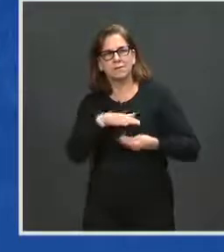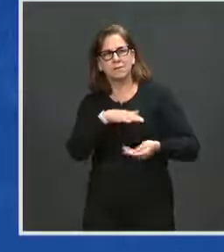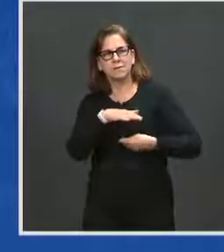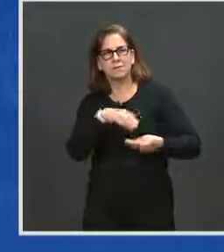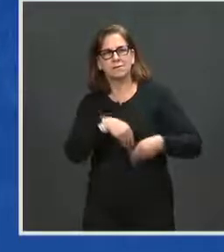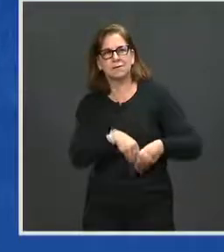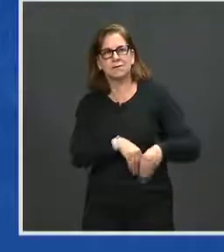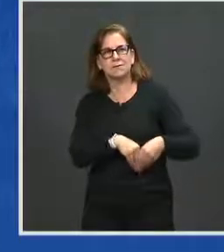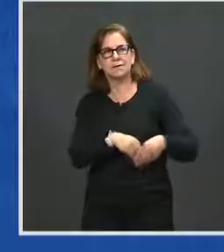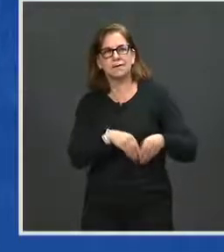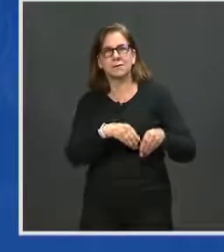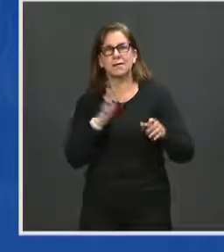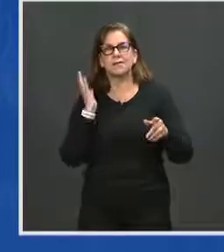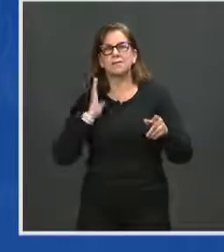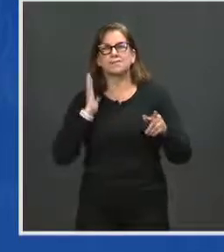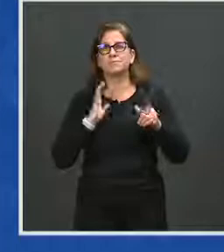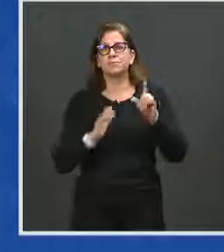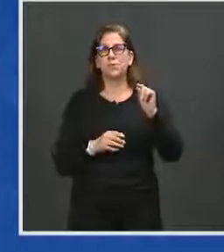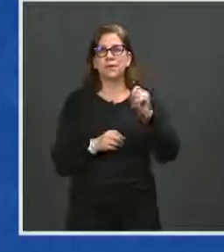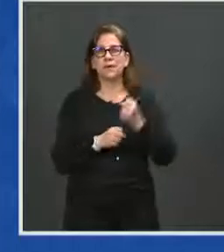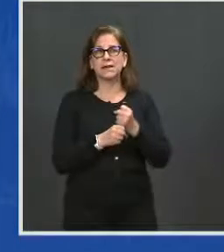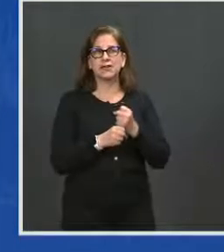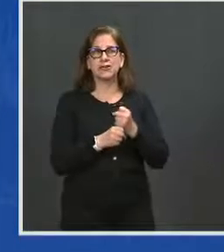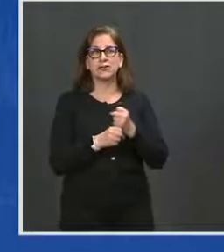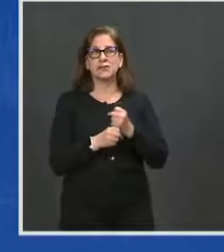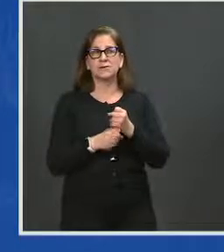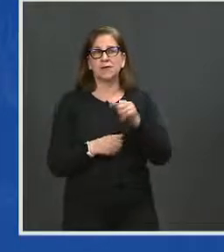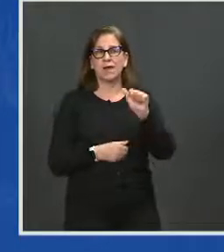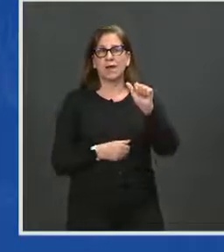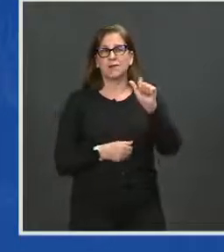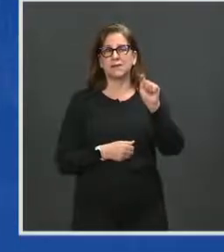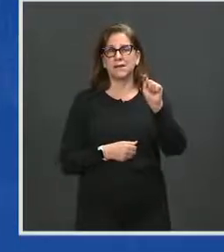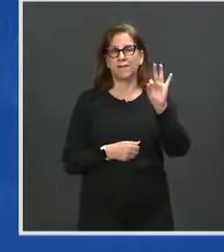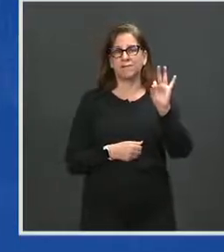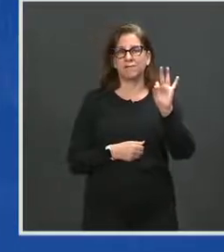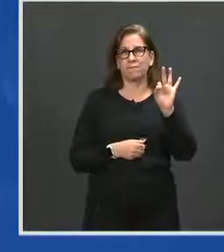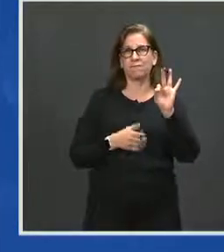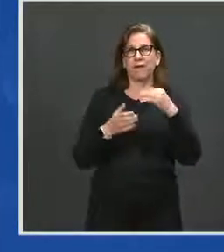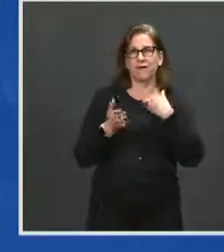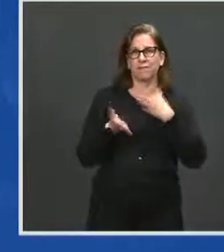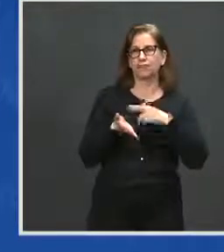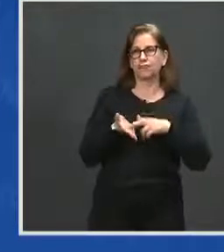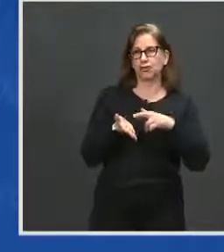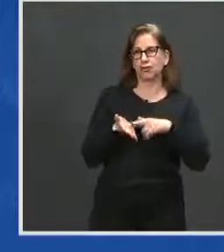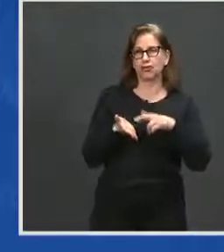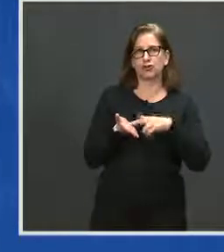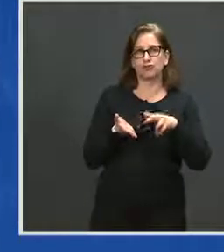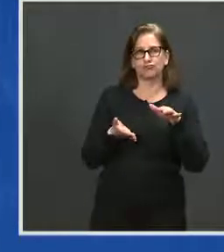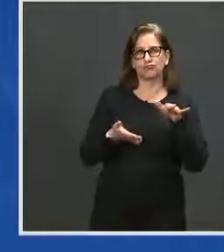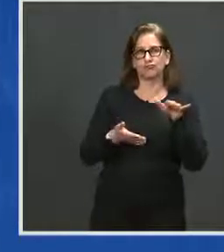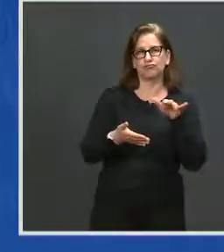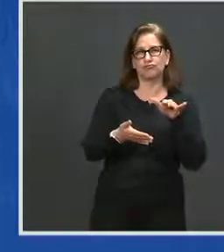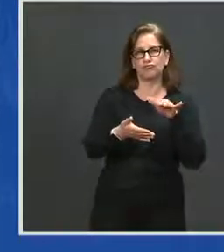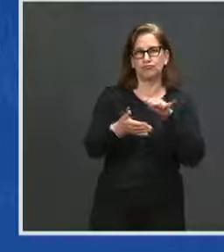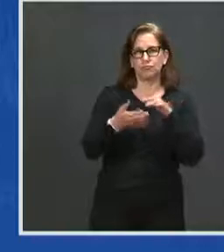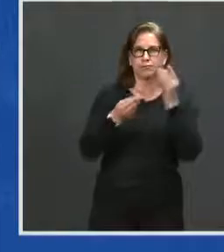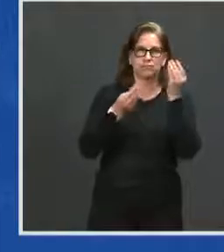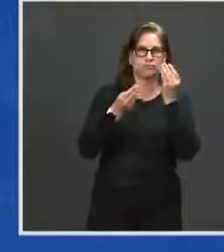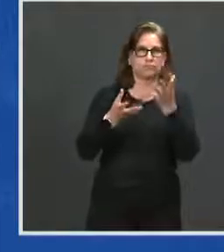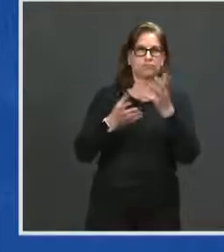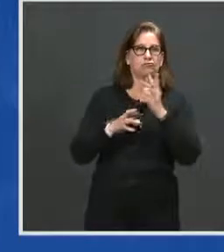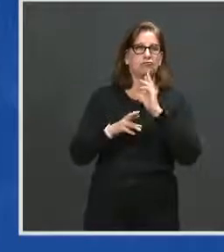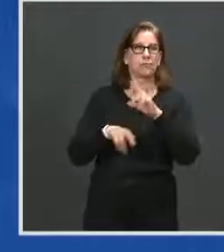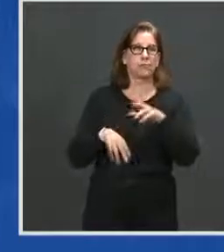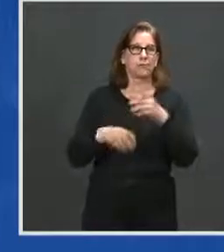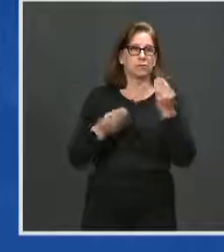ago, ATF undertook a gun trafficking study. It then issued a report that provided information necessary to